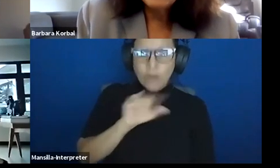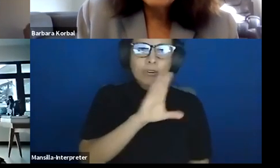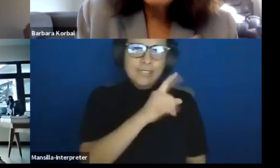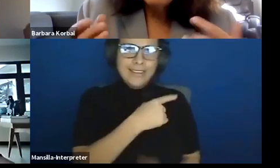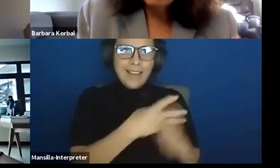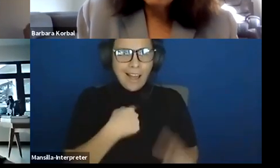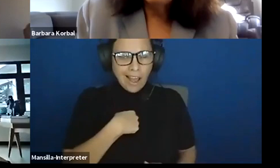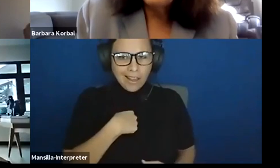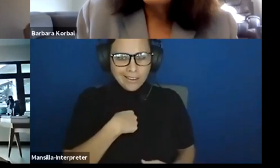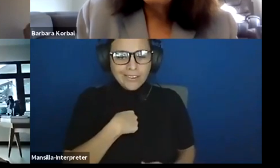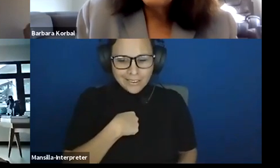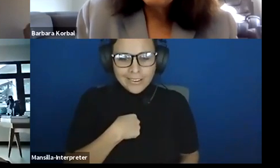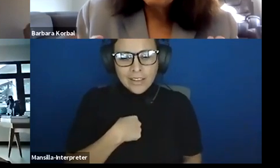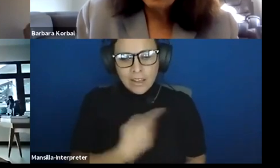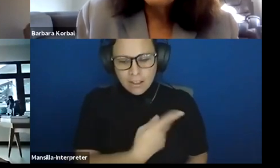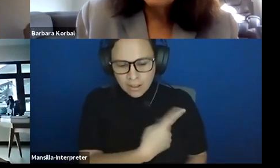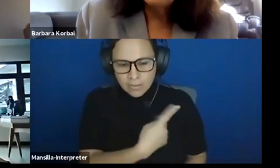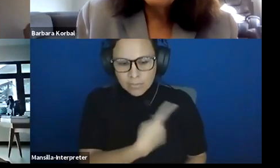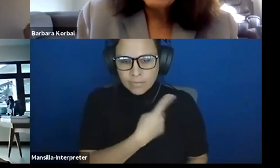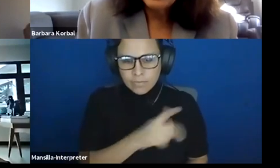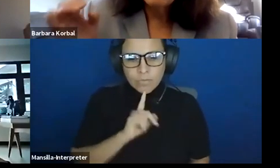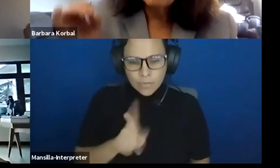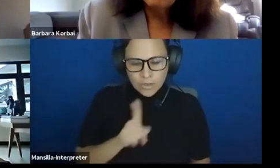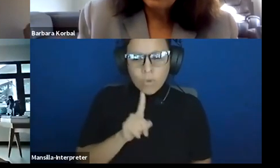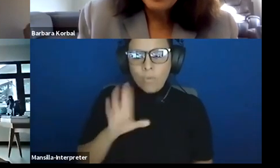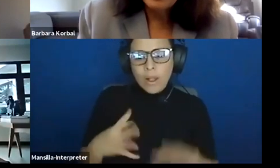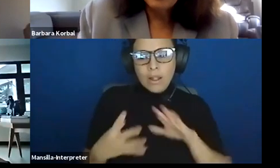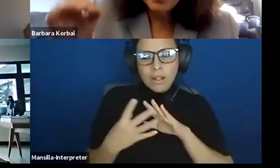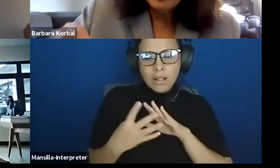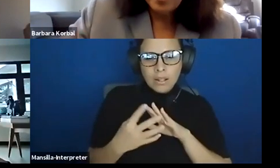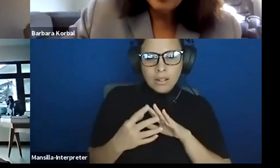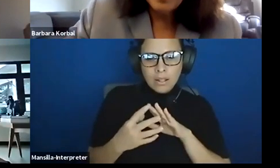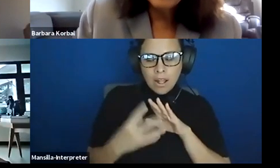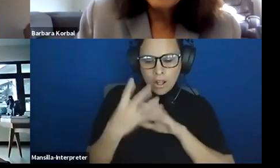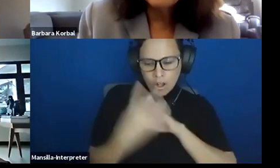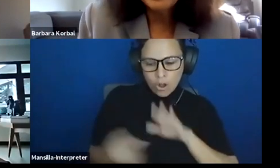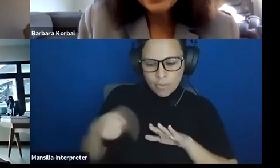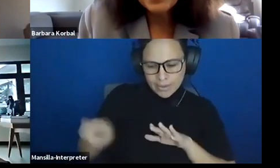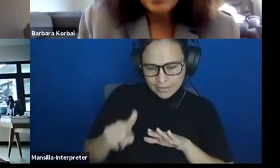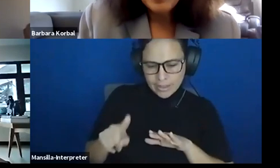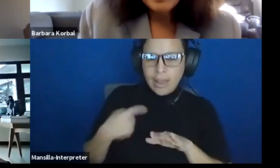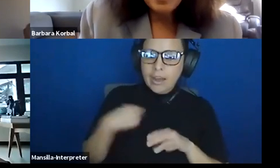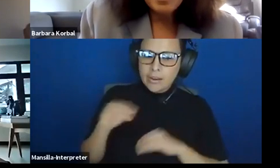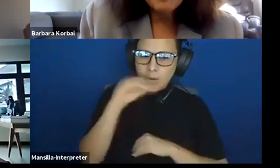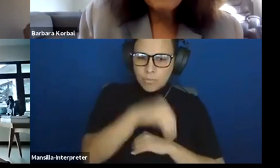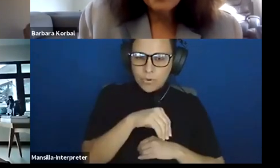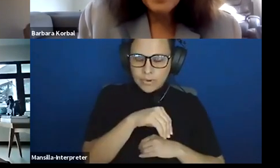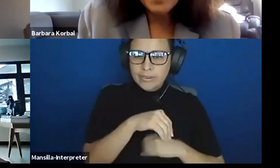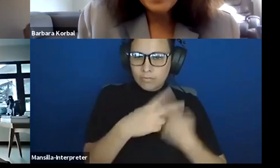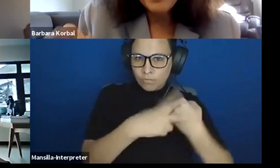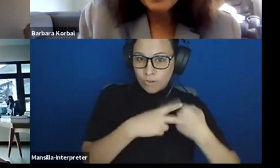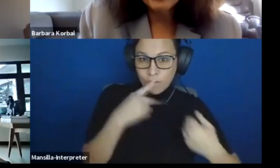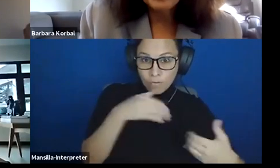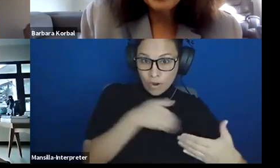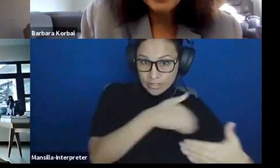Cindy and I are basically going to reduplicate put it into archival preservation